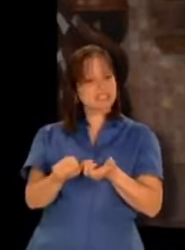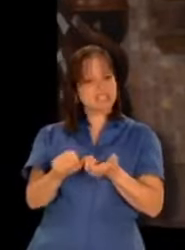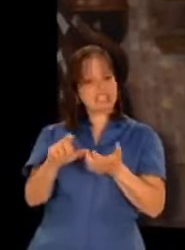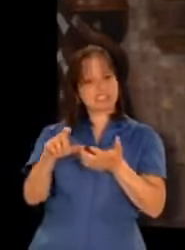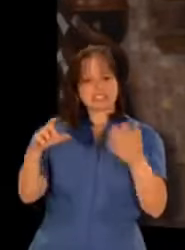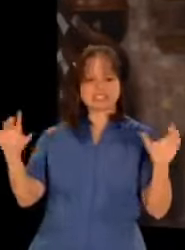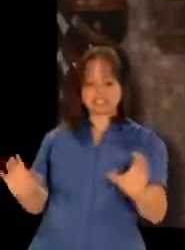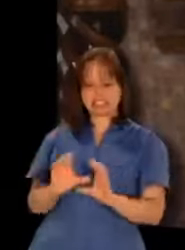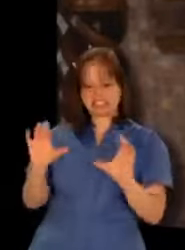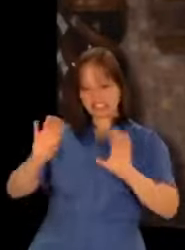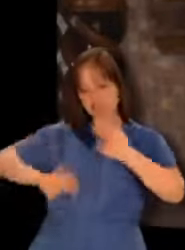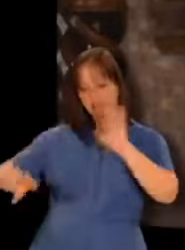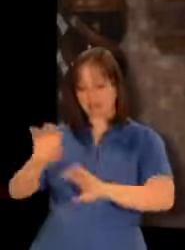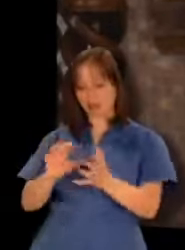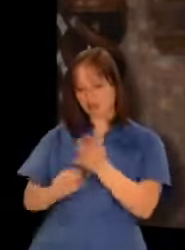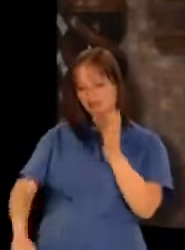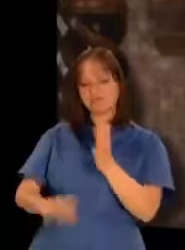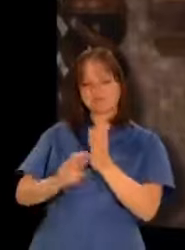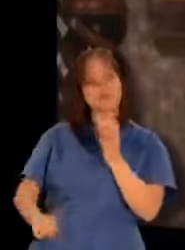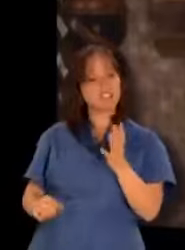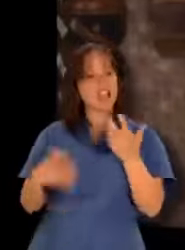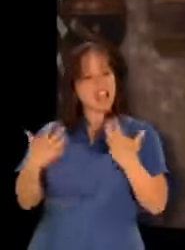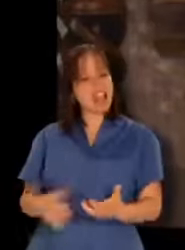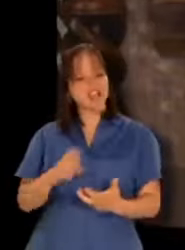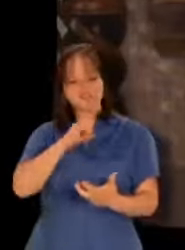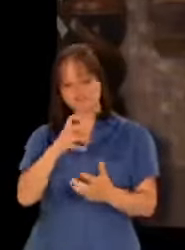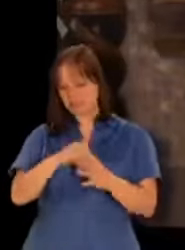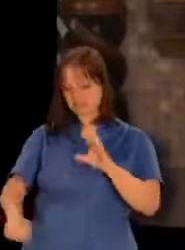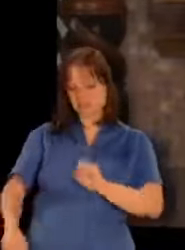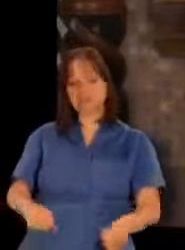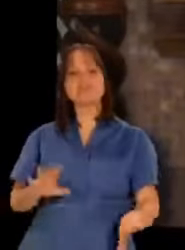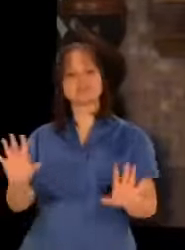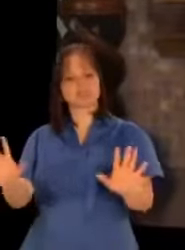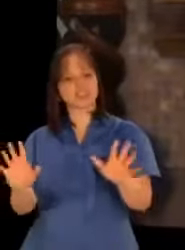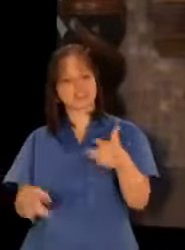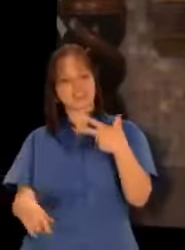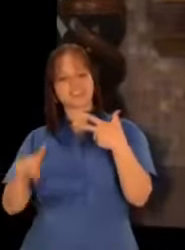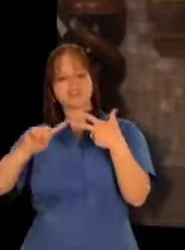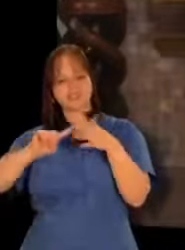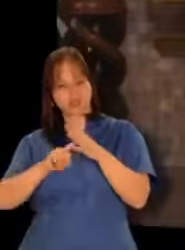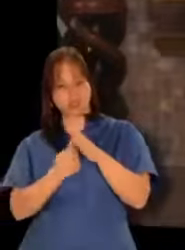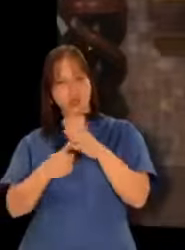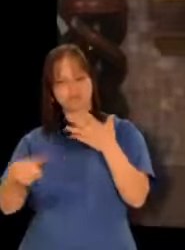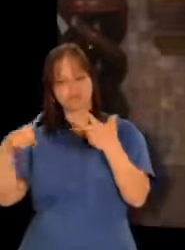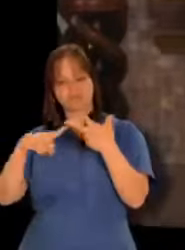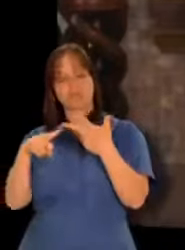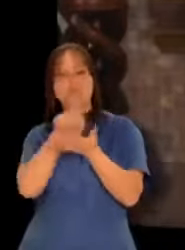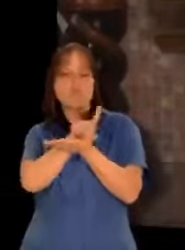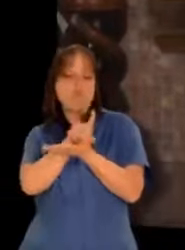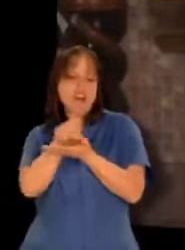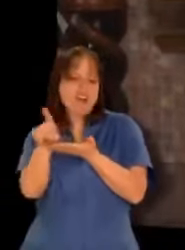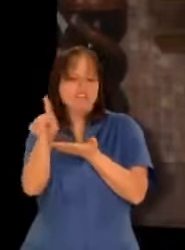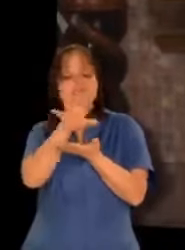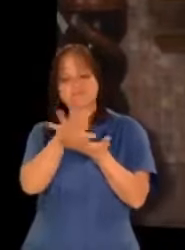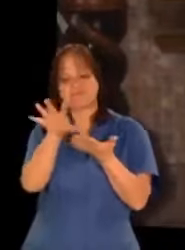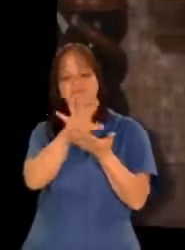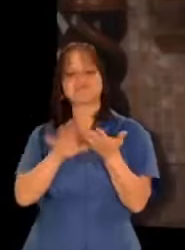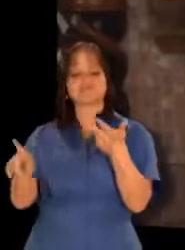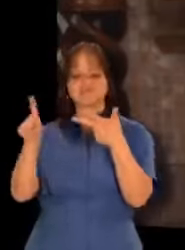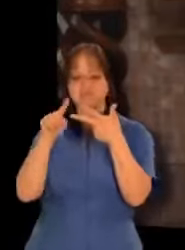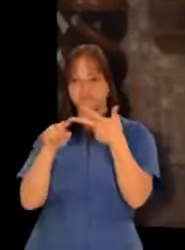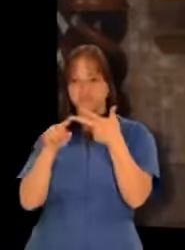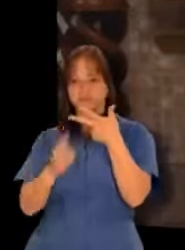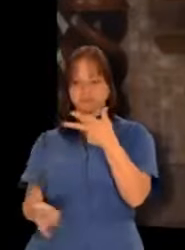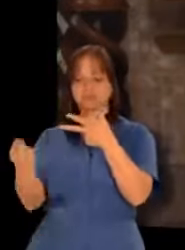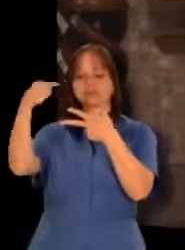body of acid waste and heavy metals. And therefore, you want to start at 8.5 for a week or so, move